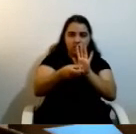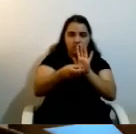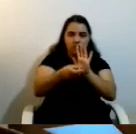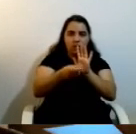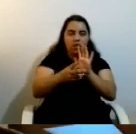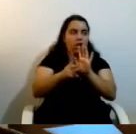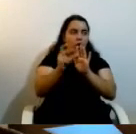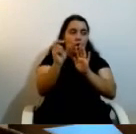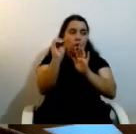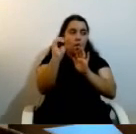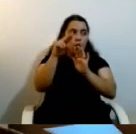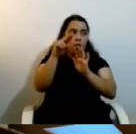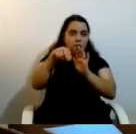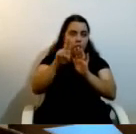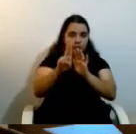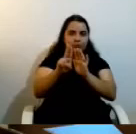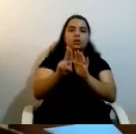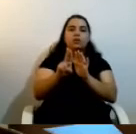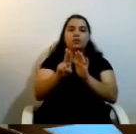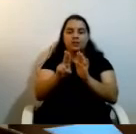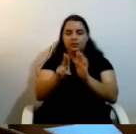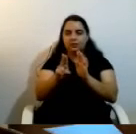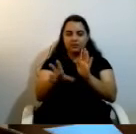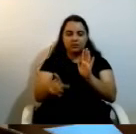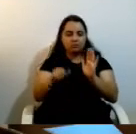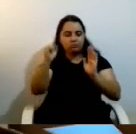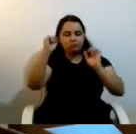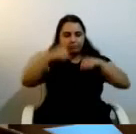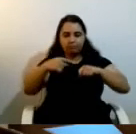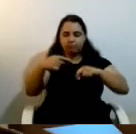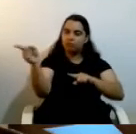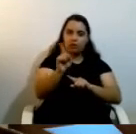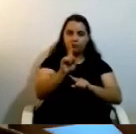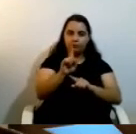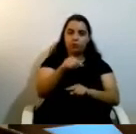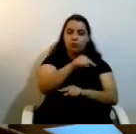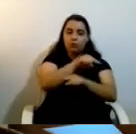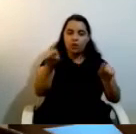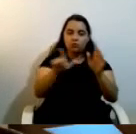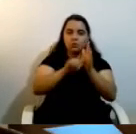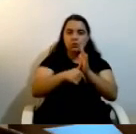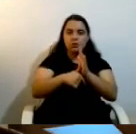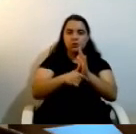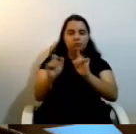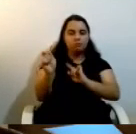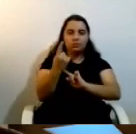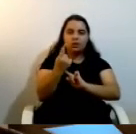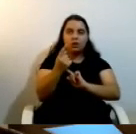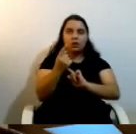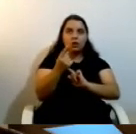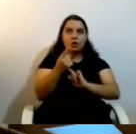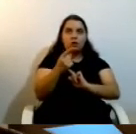5. Your pilot projects do not give users the means to